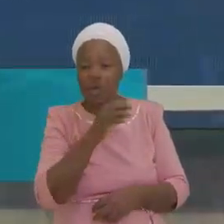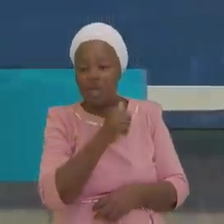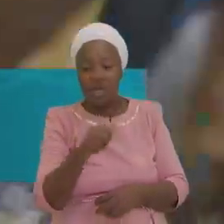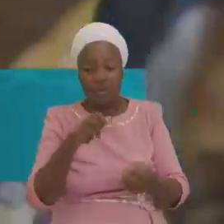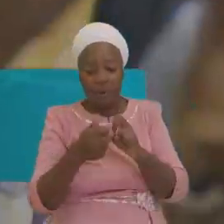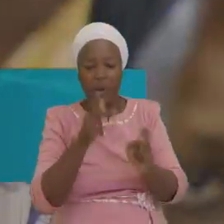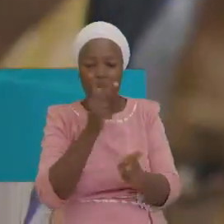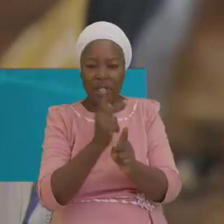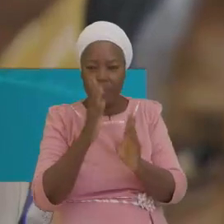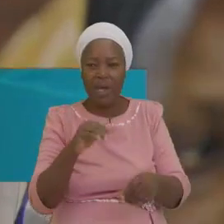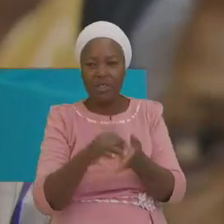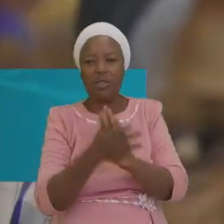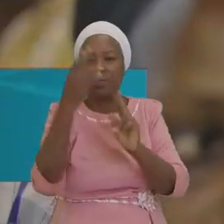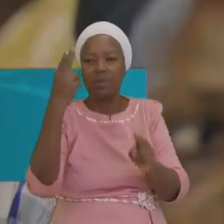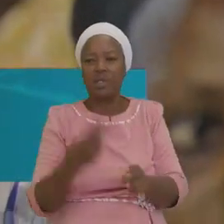keeper.